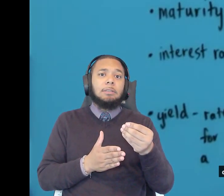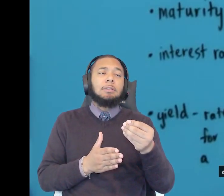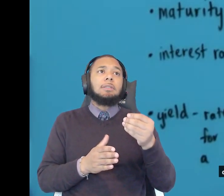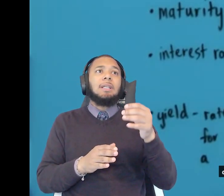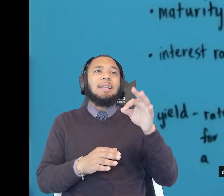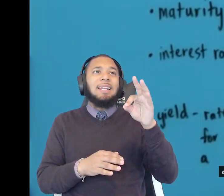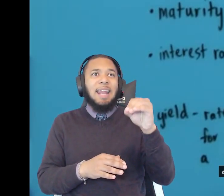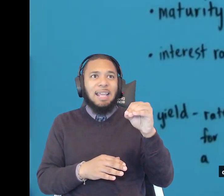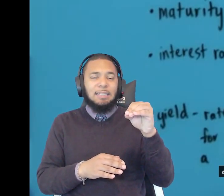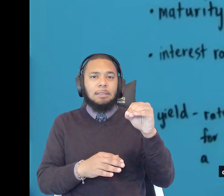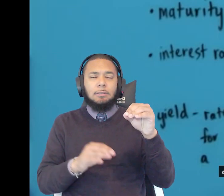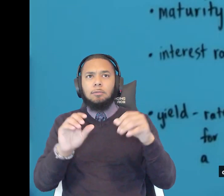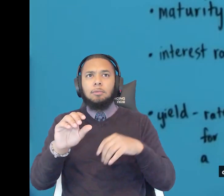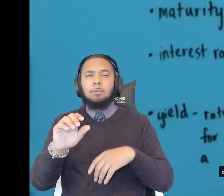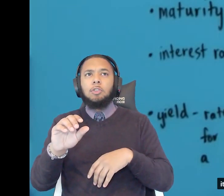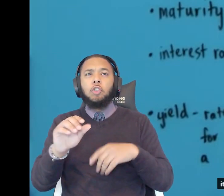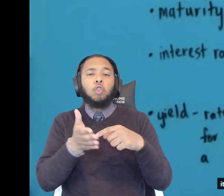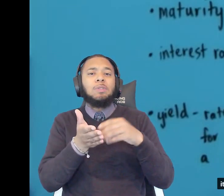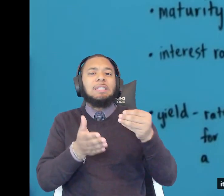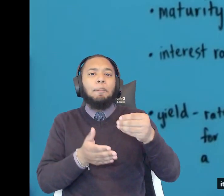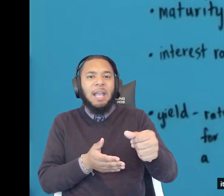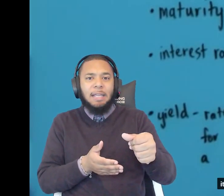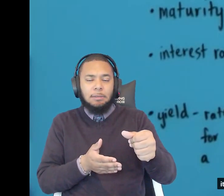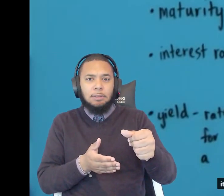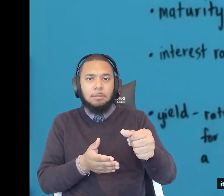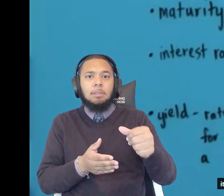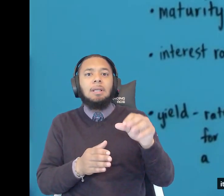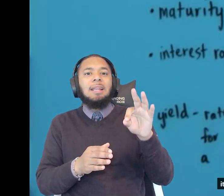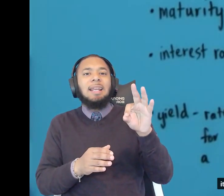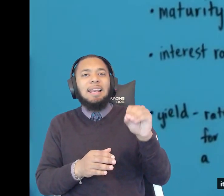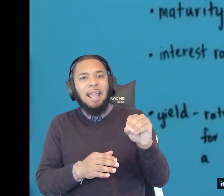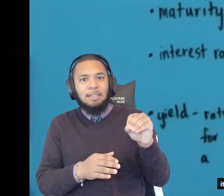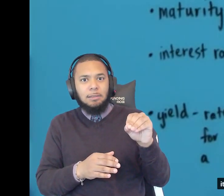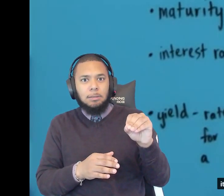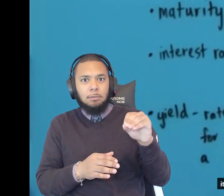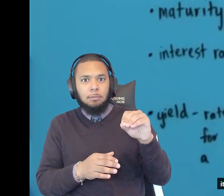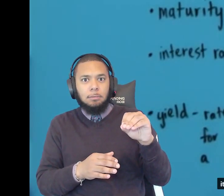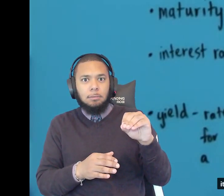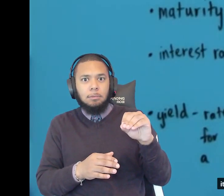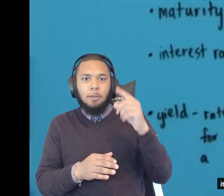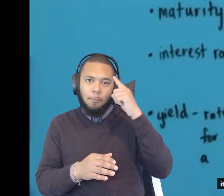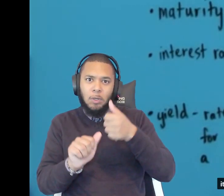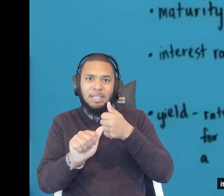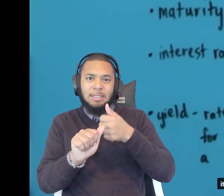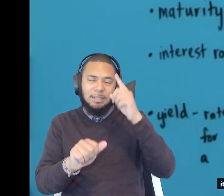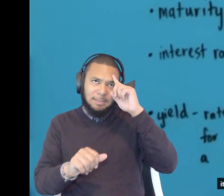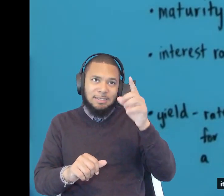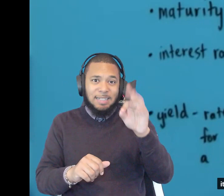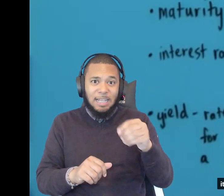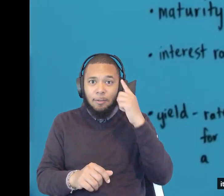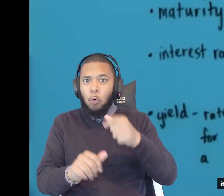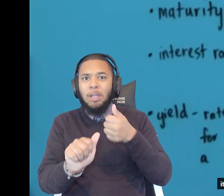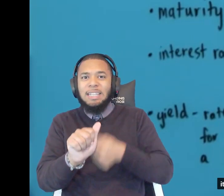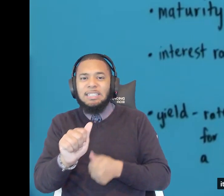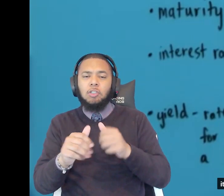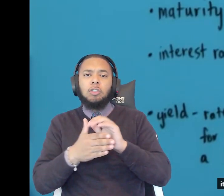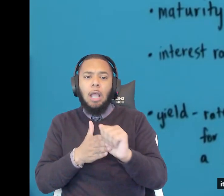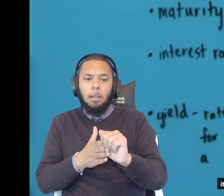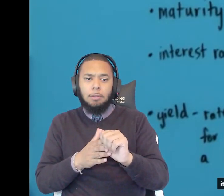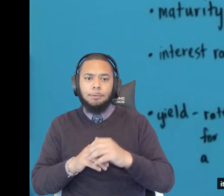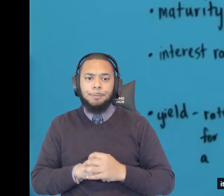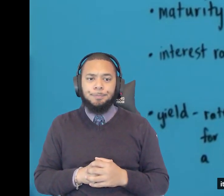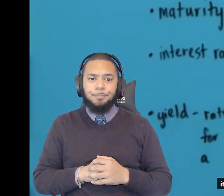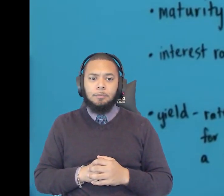100. To make this math a little bit easier, we can just say it's 9/10. To make this math